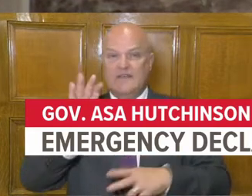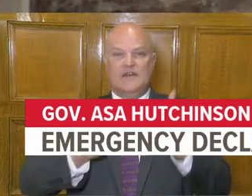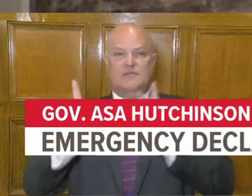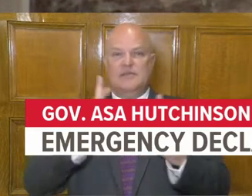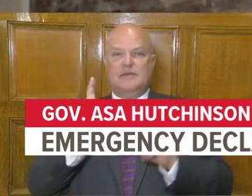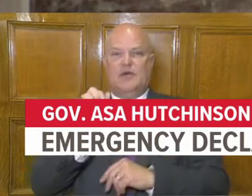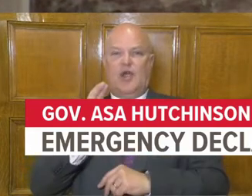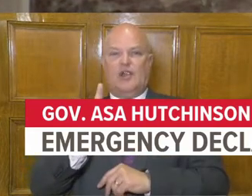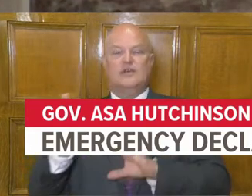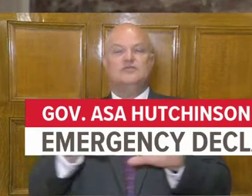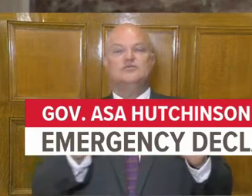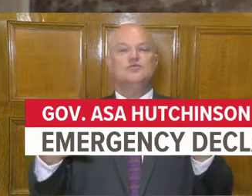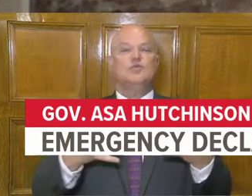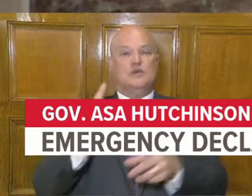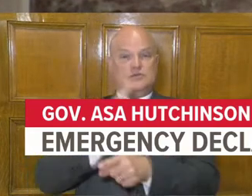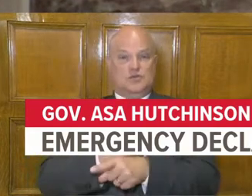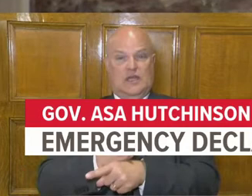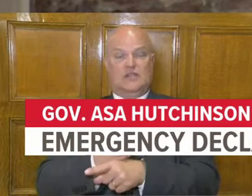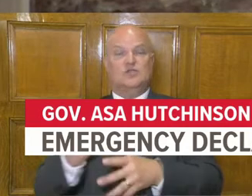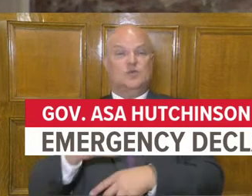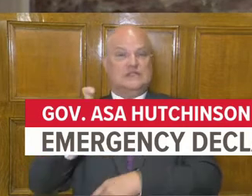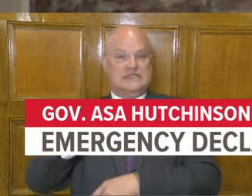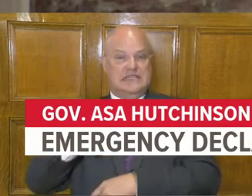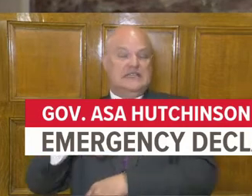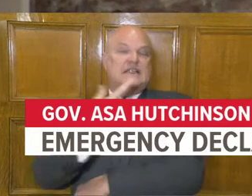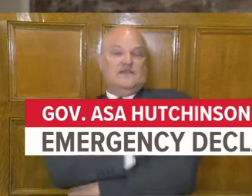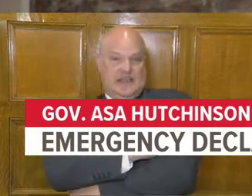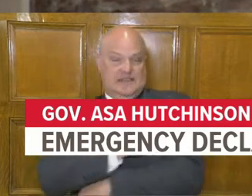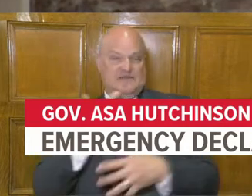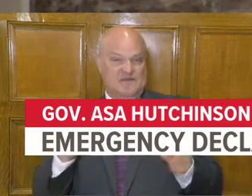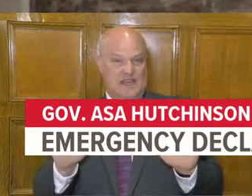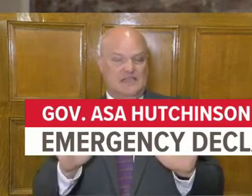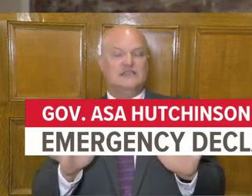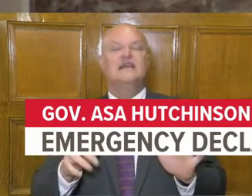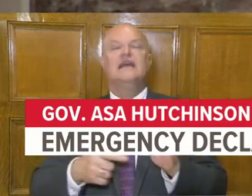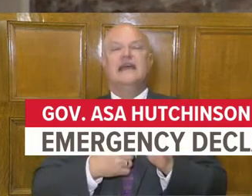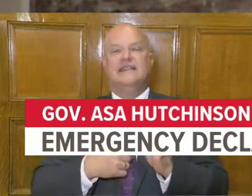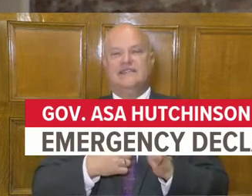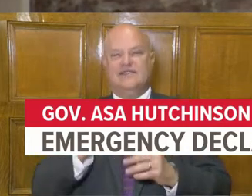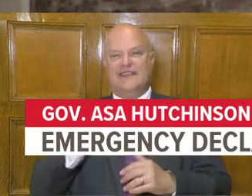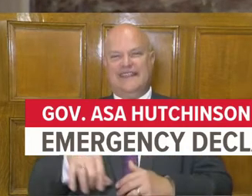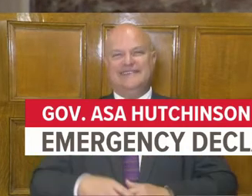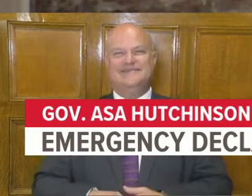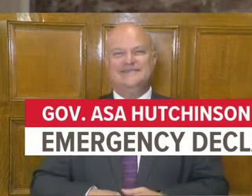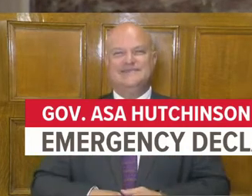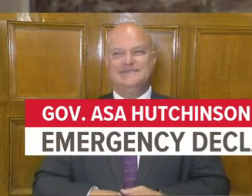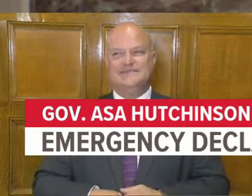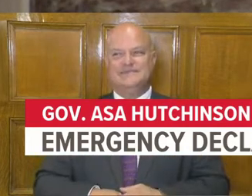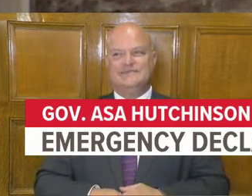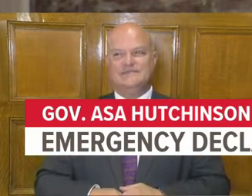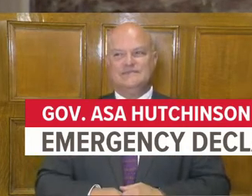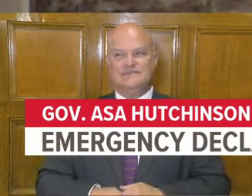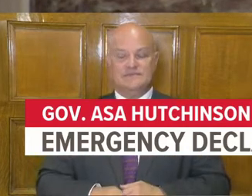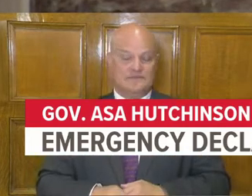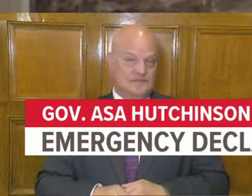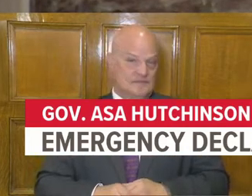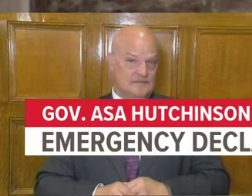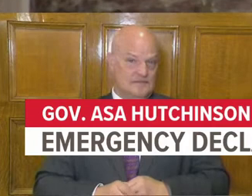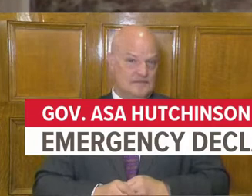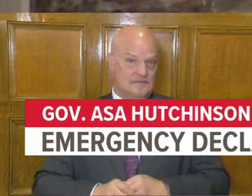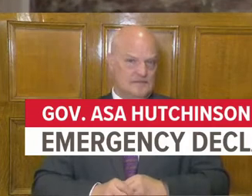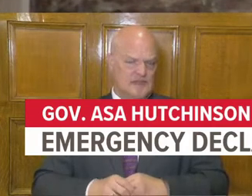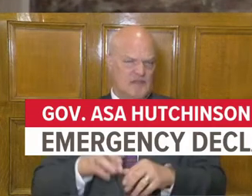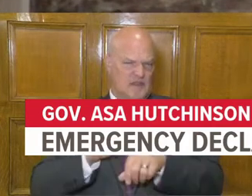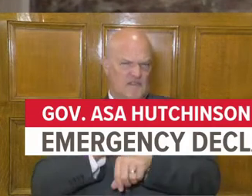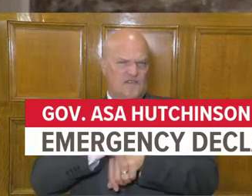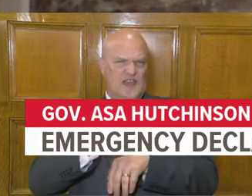needed, get the vaccine if you're in a situation to get that. Does that have any effect on the National